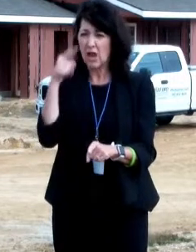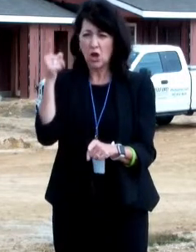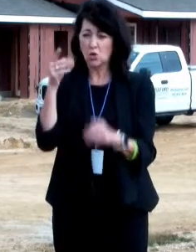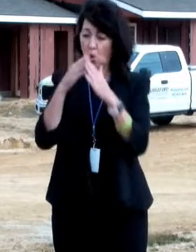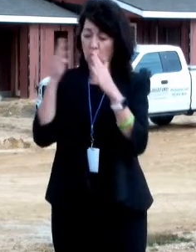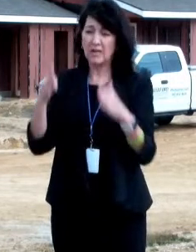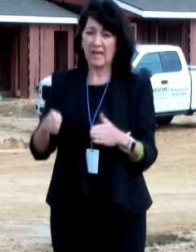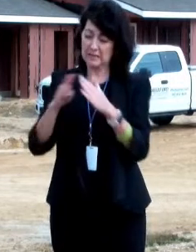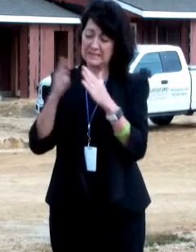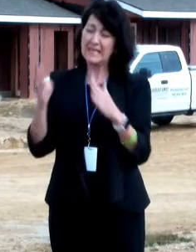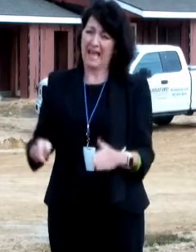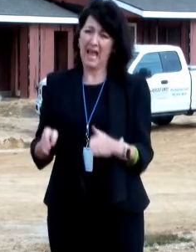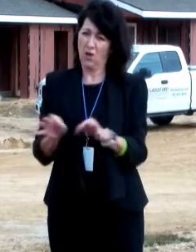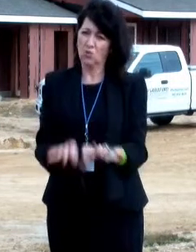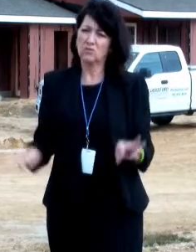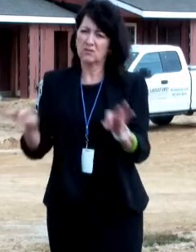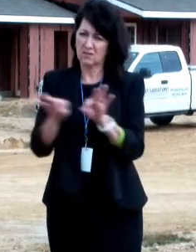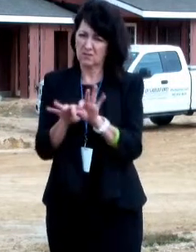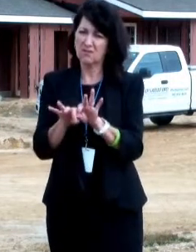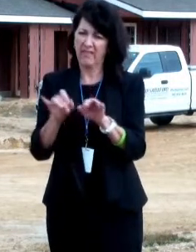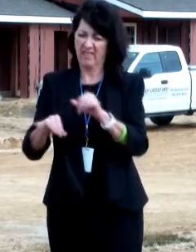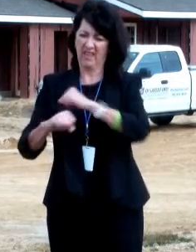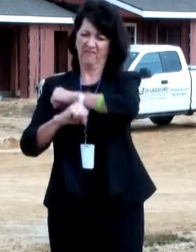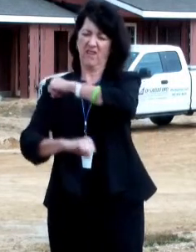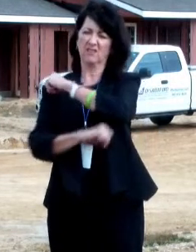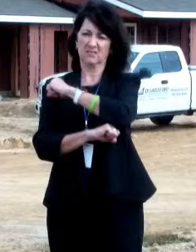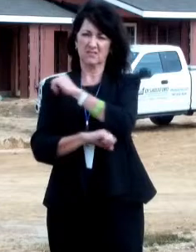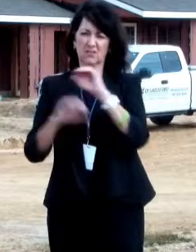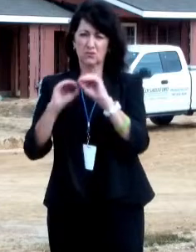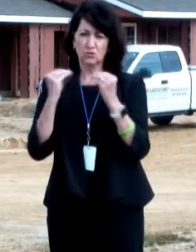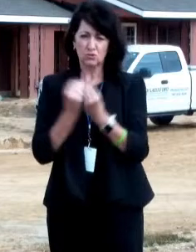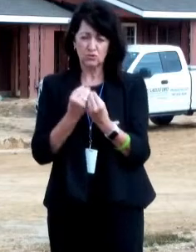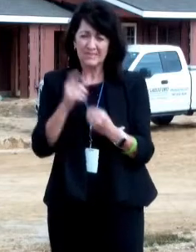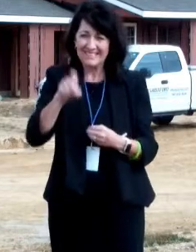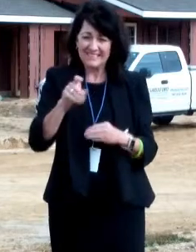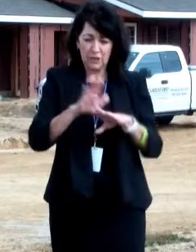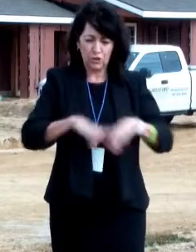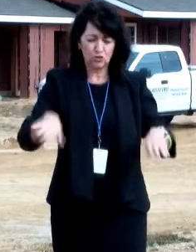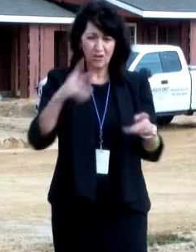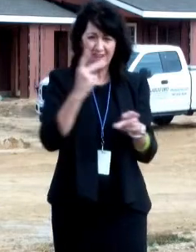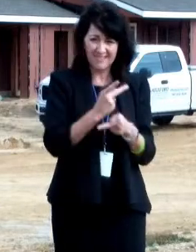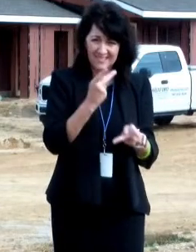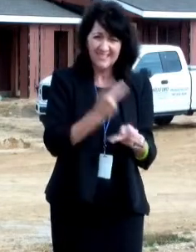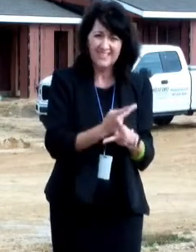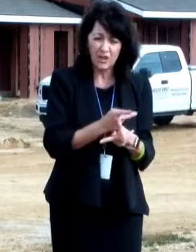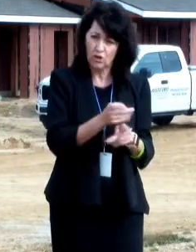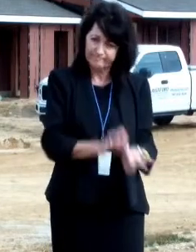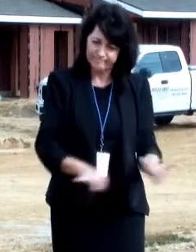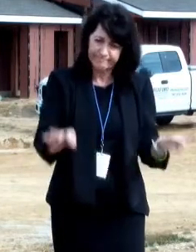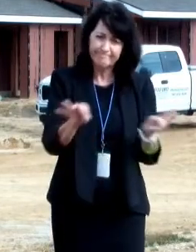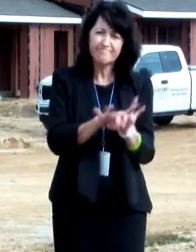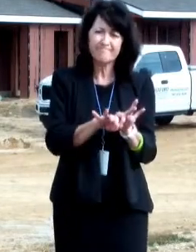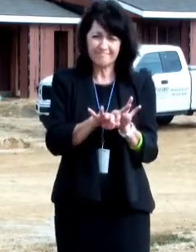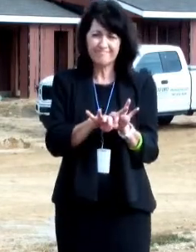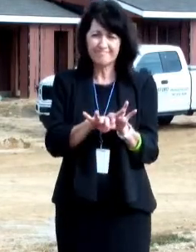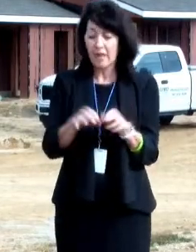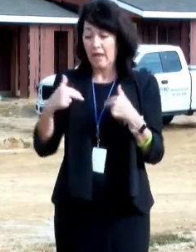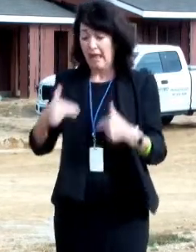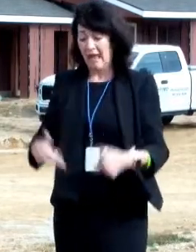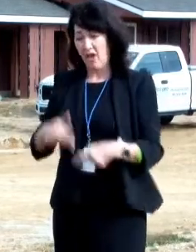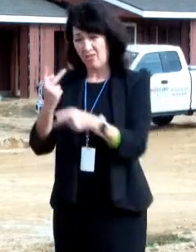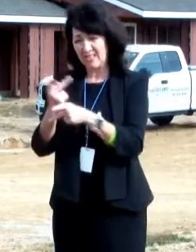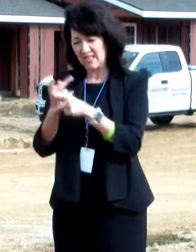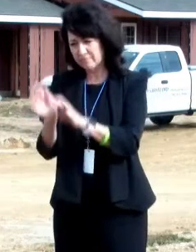not just childcare, although childcare is critical, not just health care, although health care is essential, not just a place for youth and teens, although that's